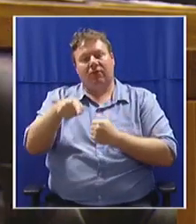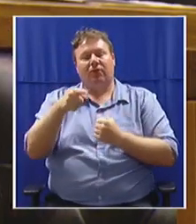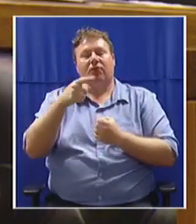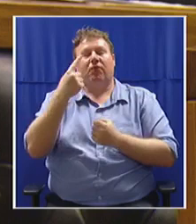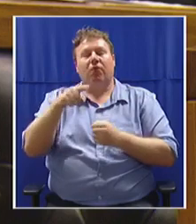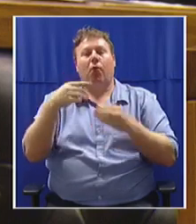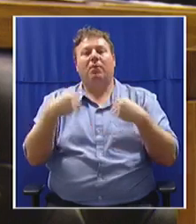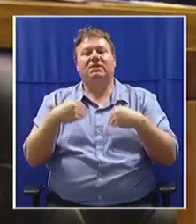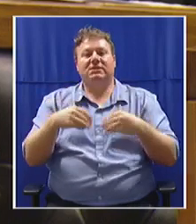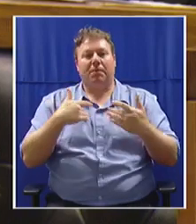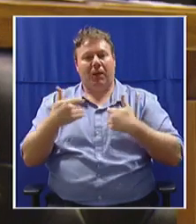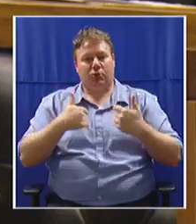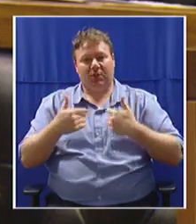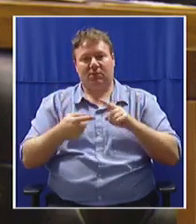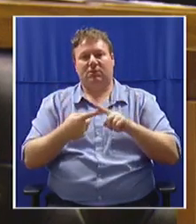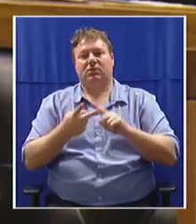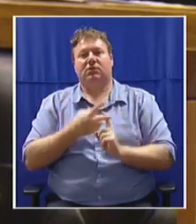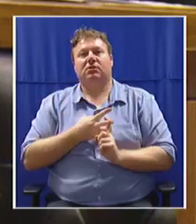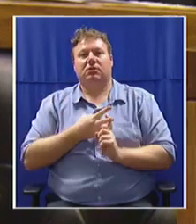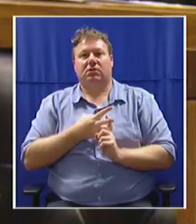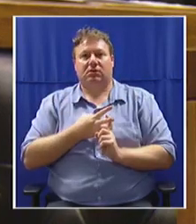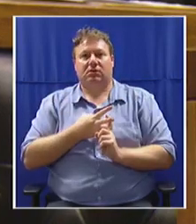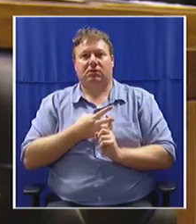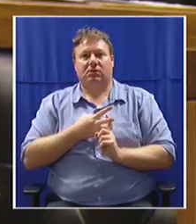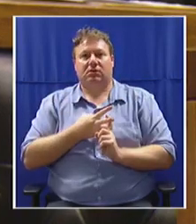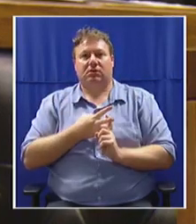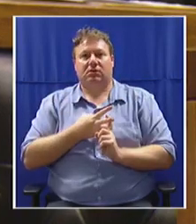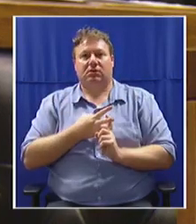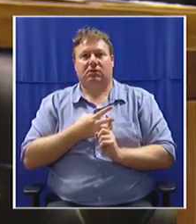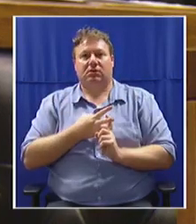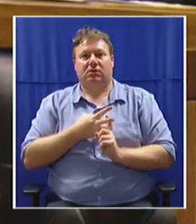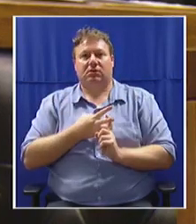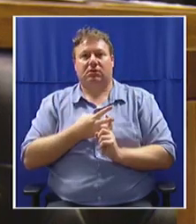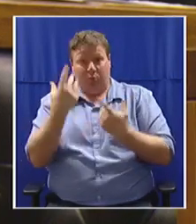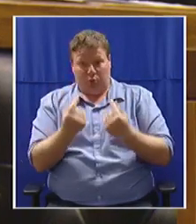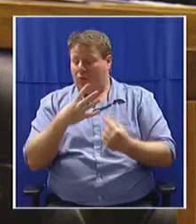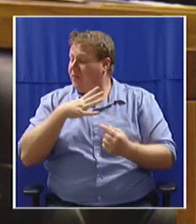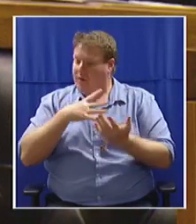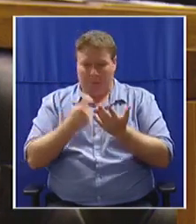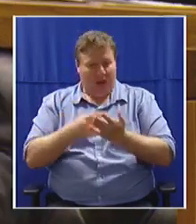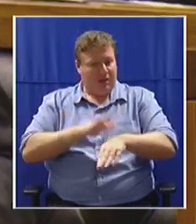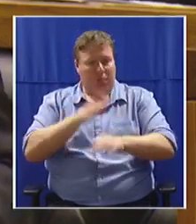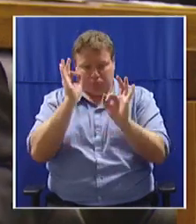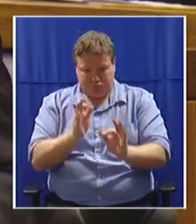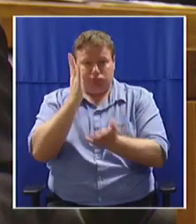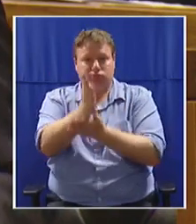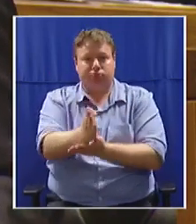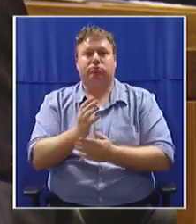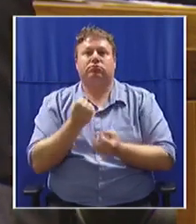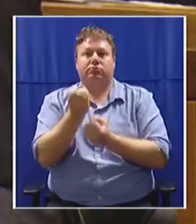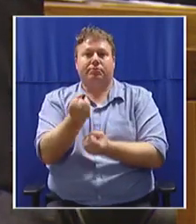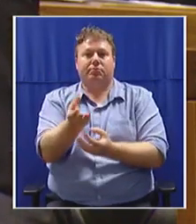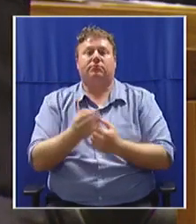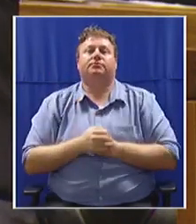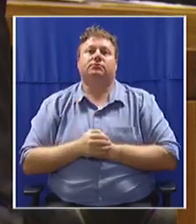management. If it does business with government, it must be paid on time. In that way,